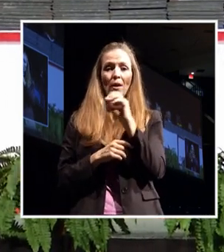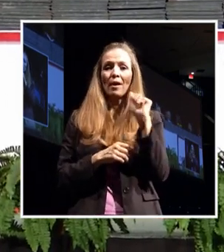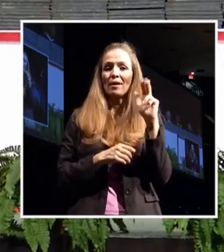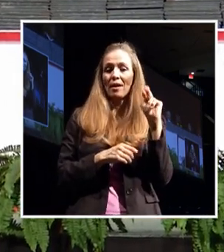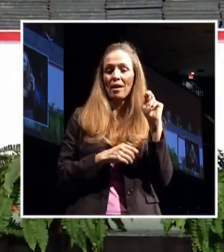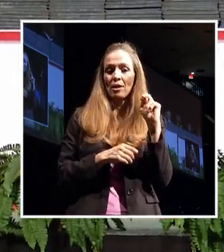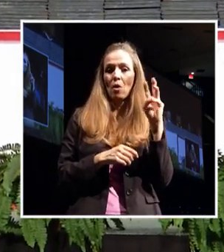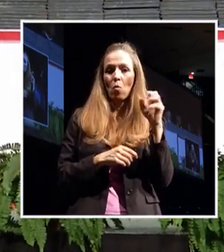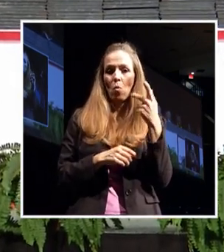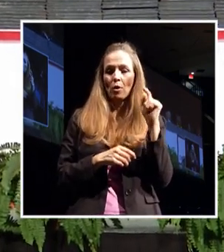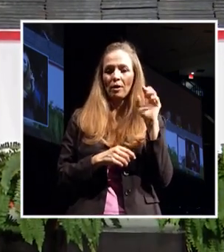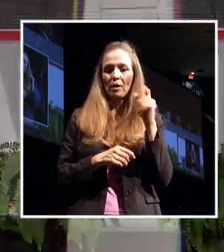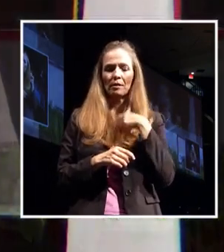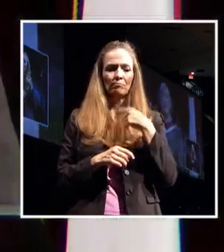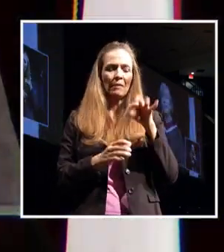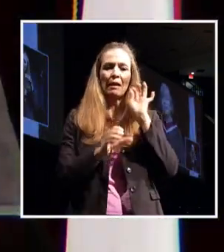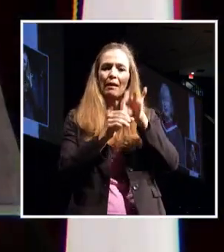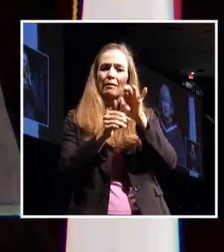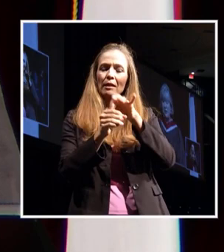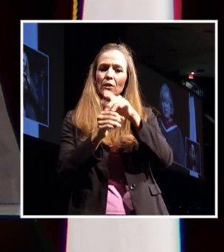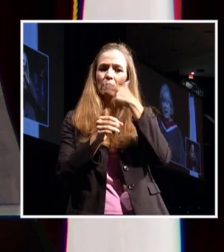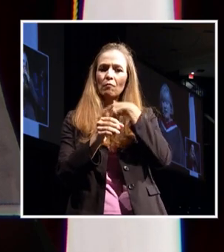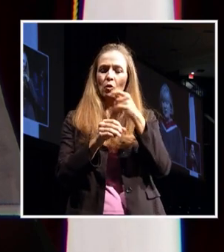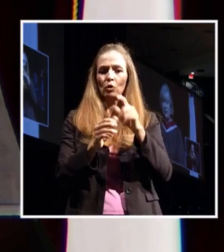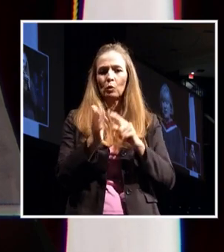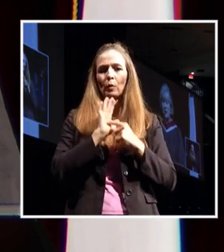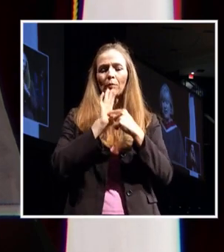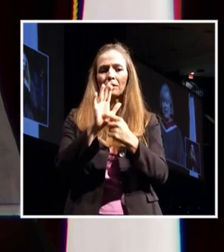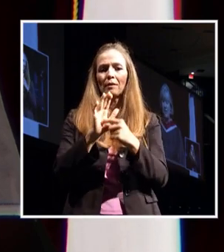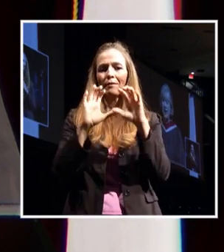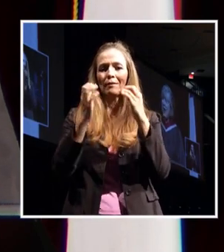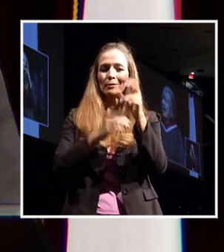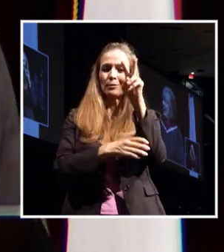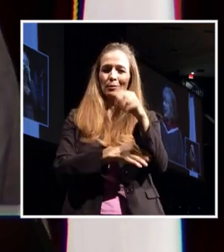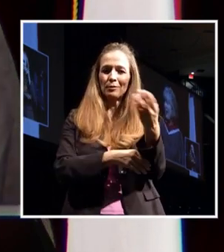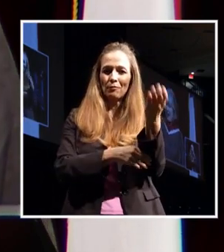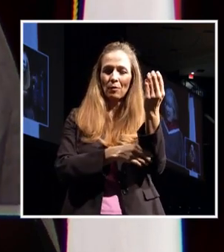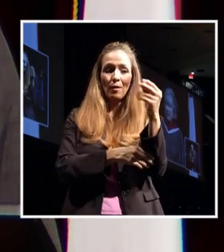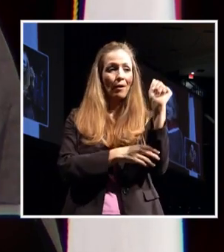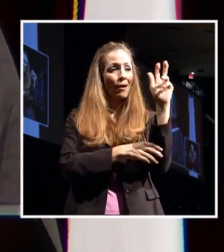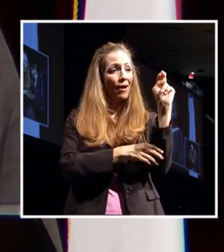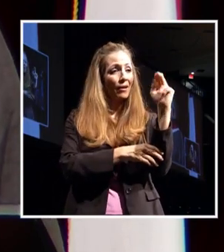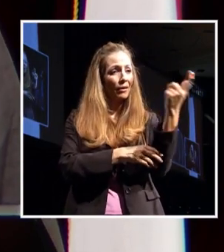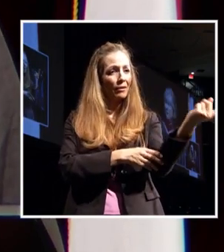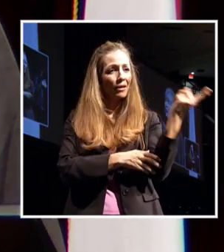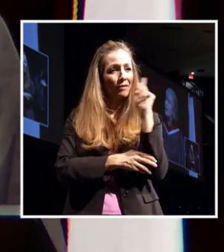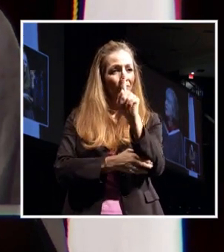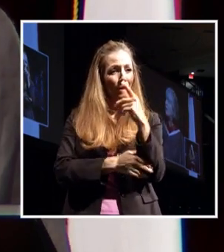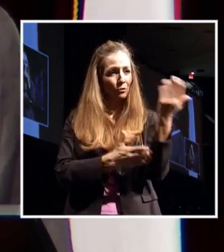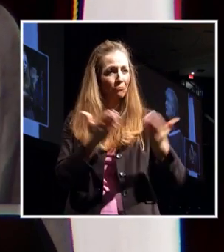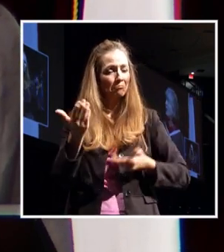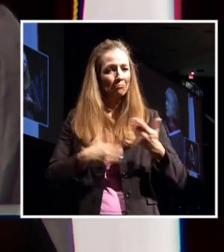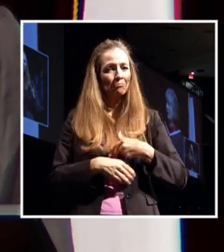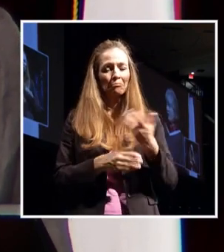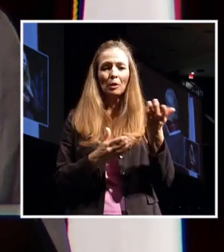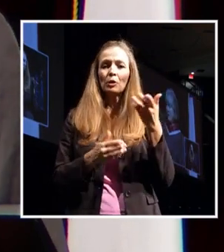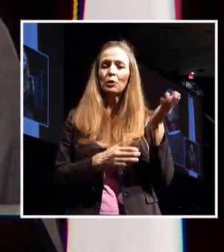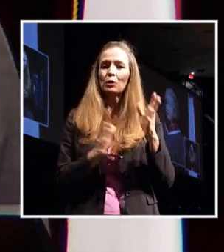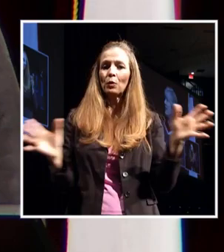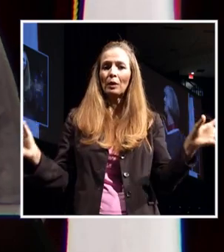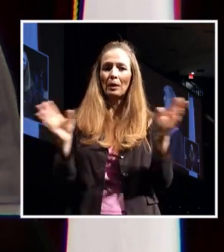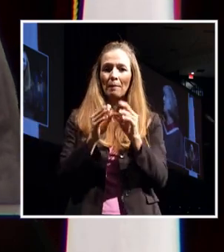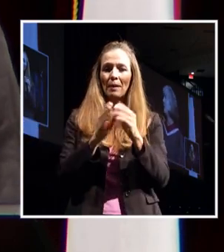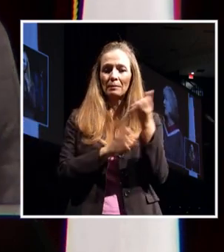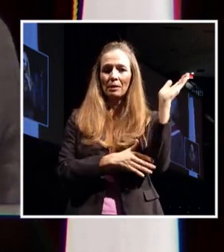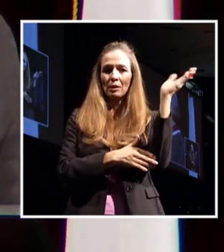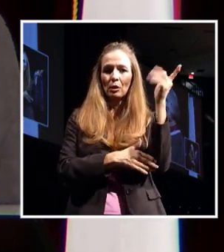the faculty student panel to represent the class of 2014. Anna, I invite you to come forward to deliver your commencement